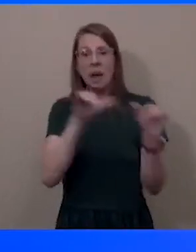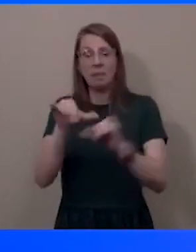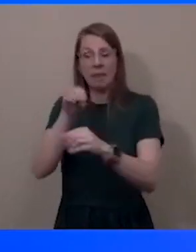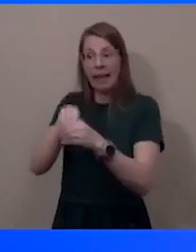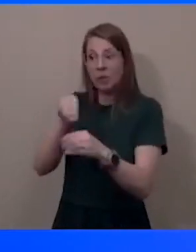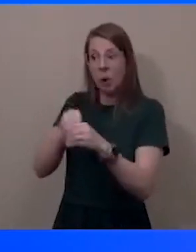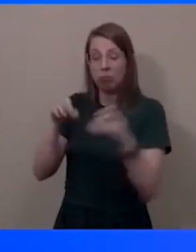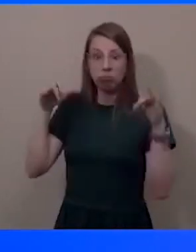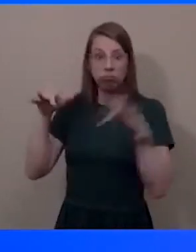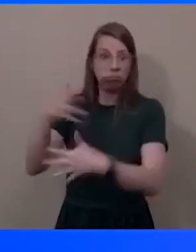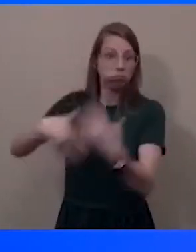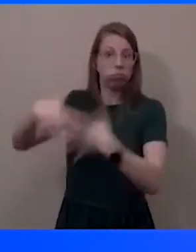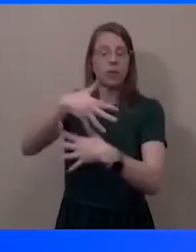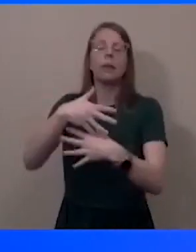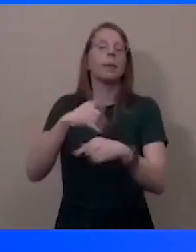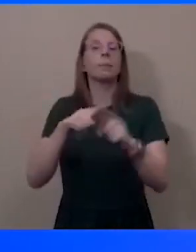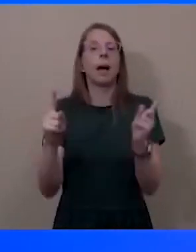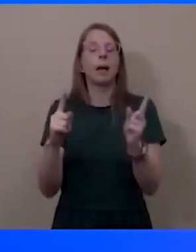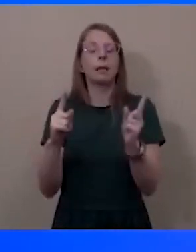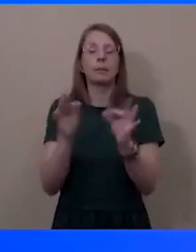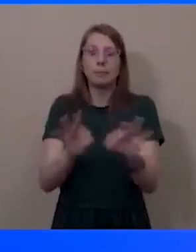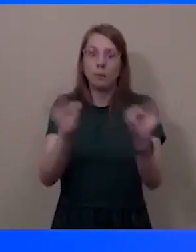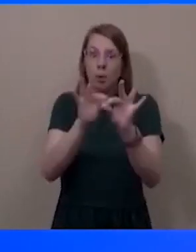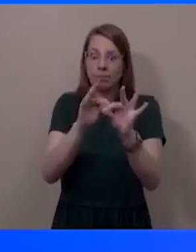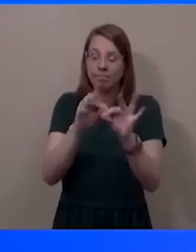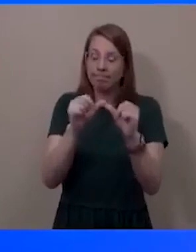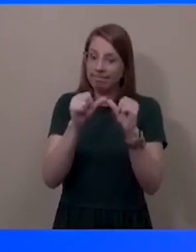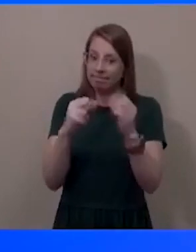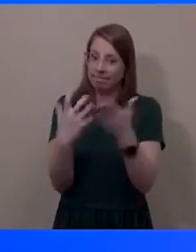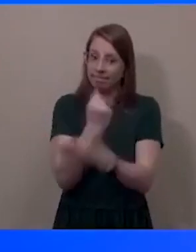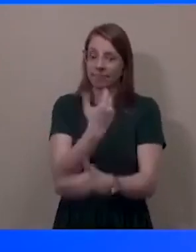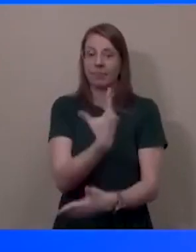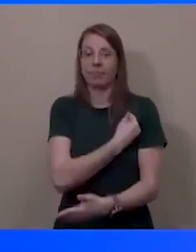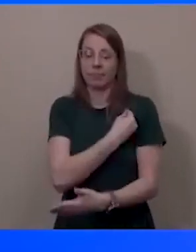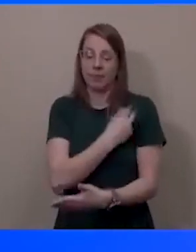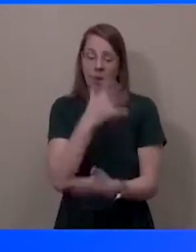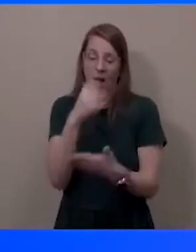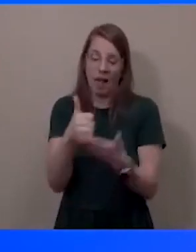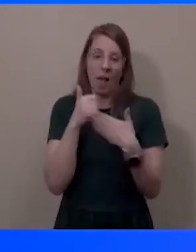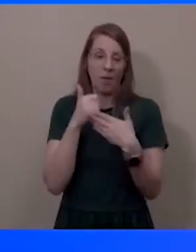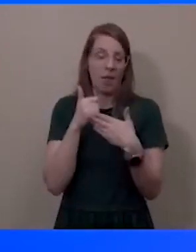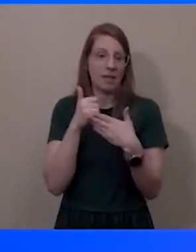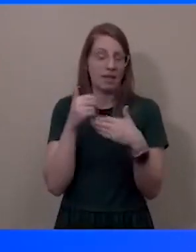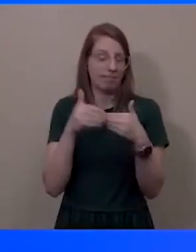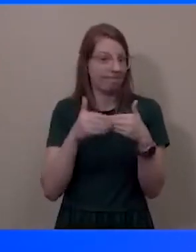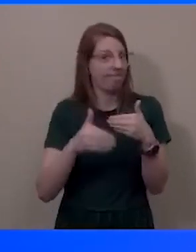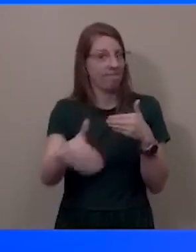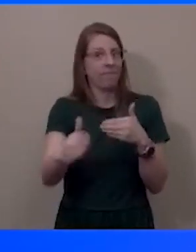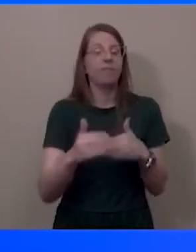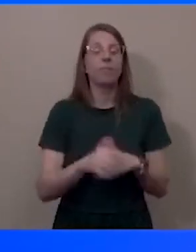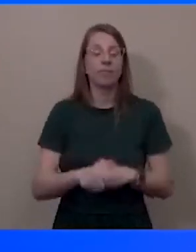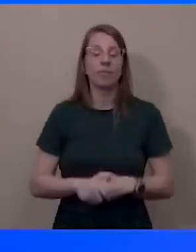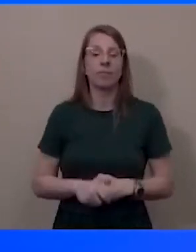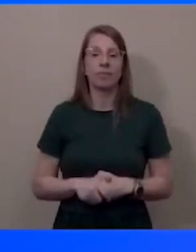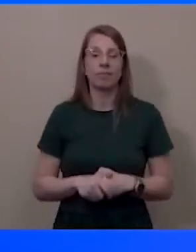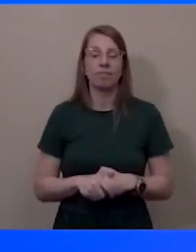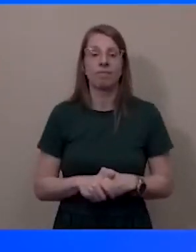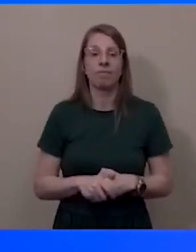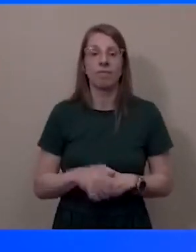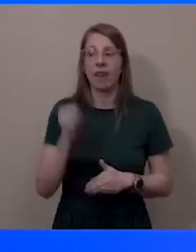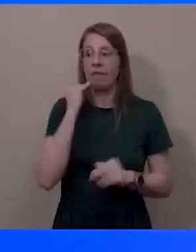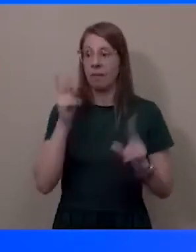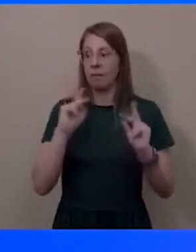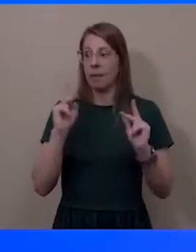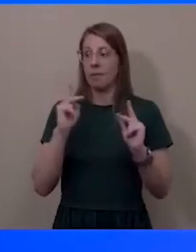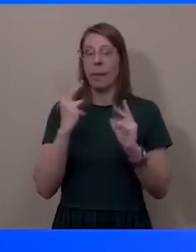the word is continue to get vaccinated. That is only going to help us moving forward. I think if people were able to